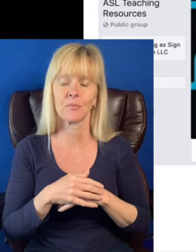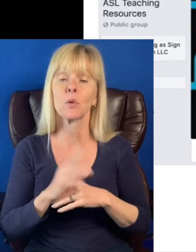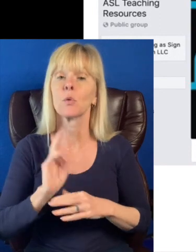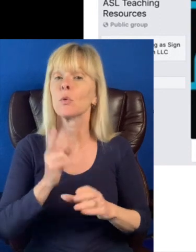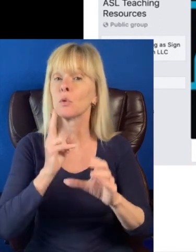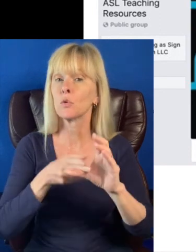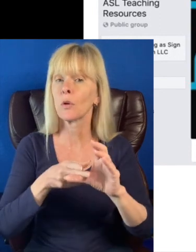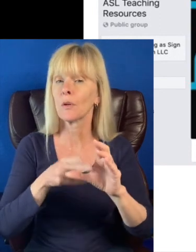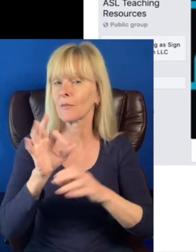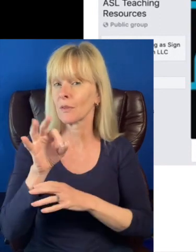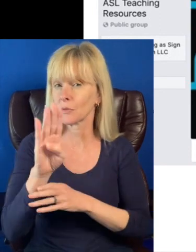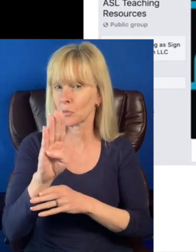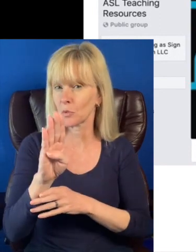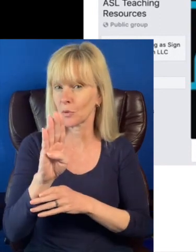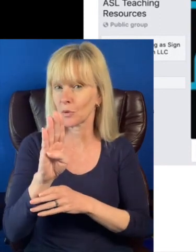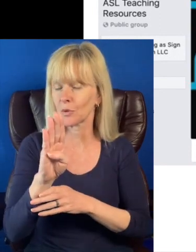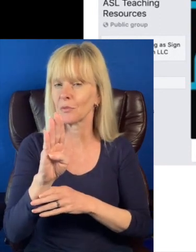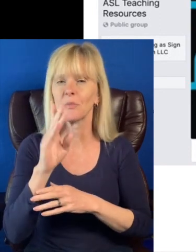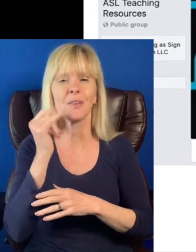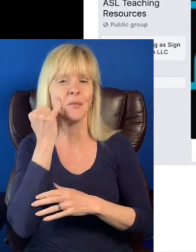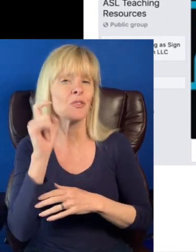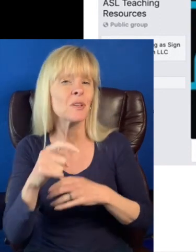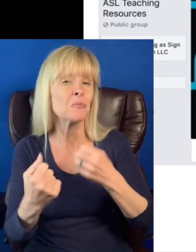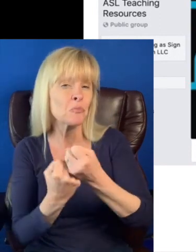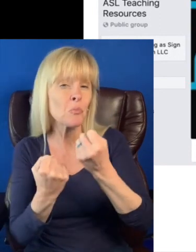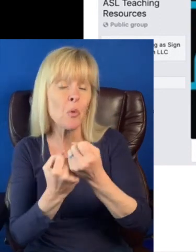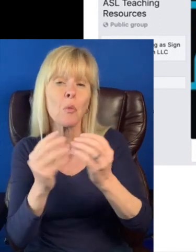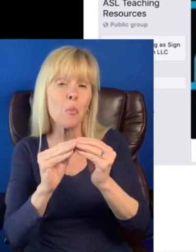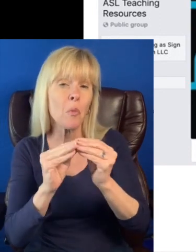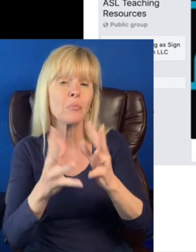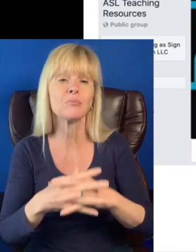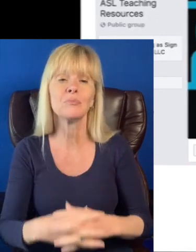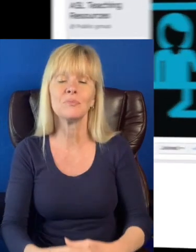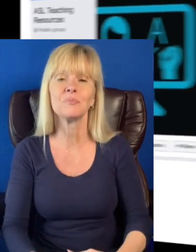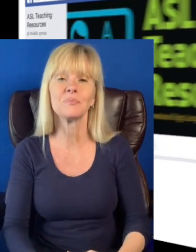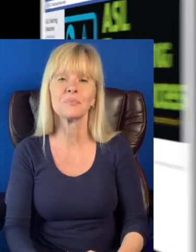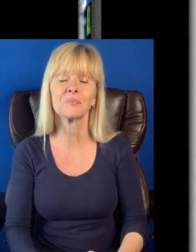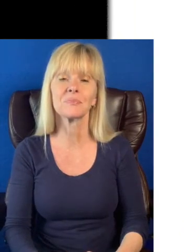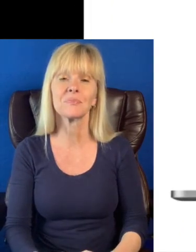You can join our Facebook group for extra added support.